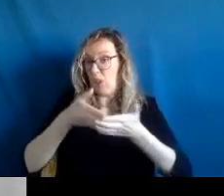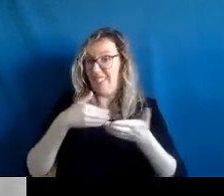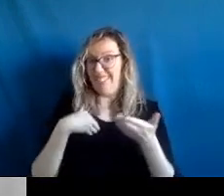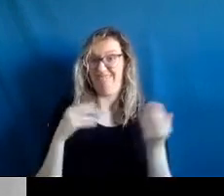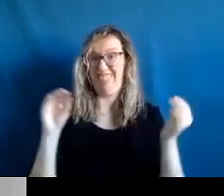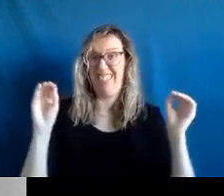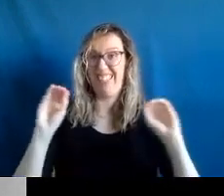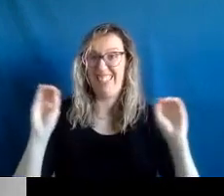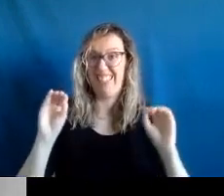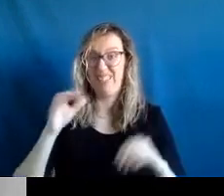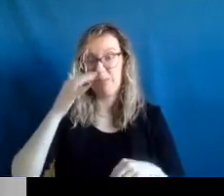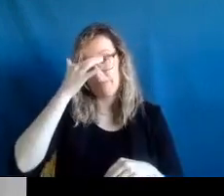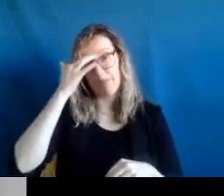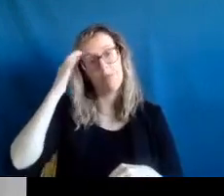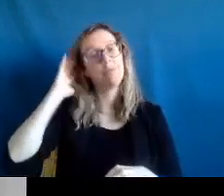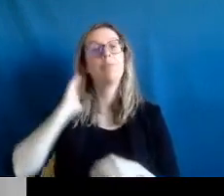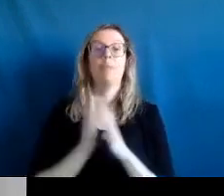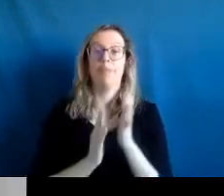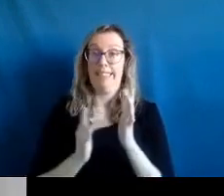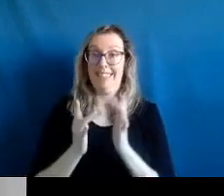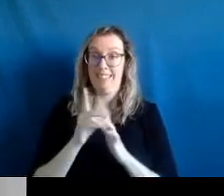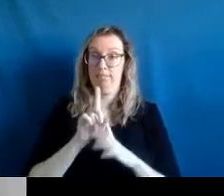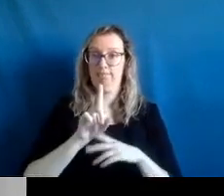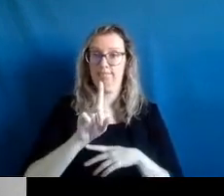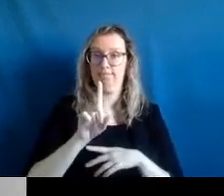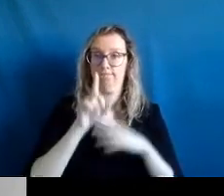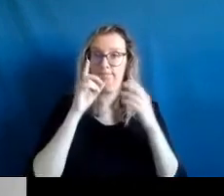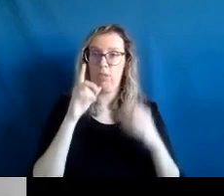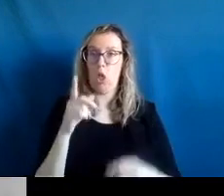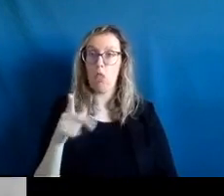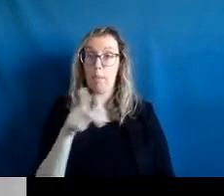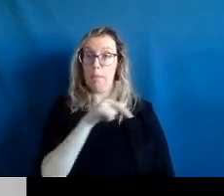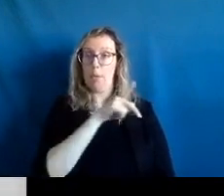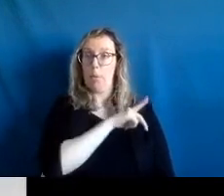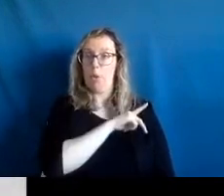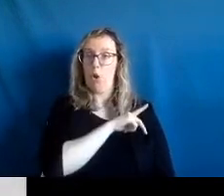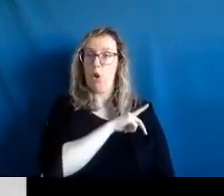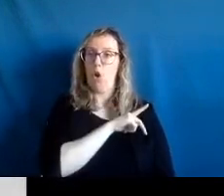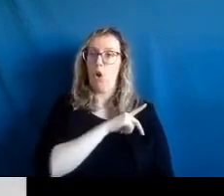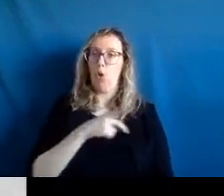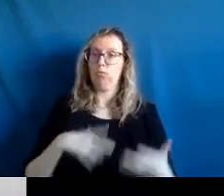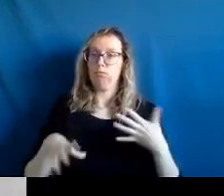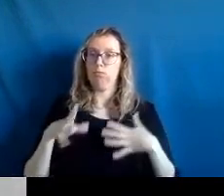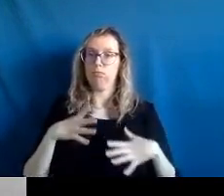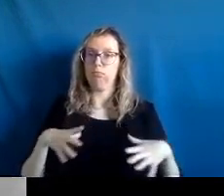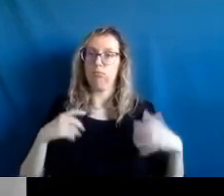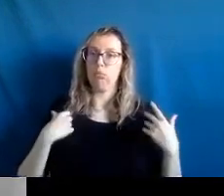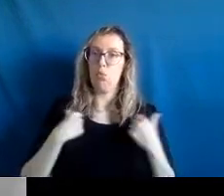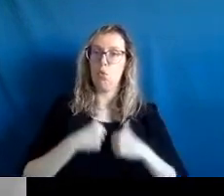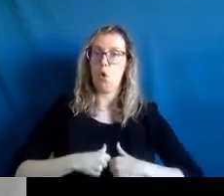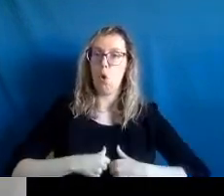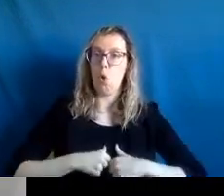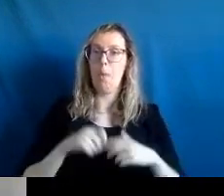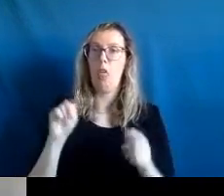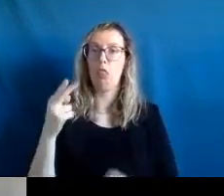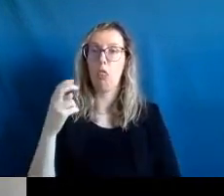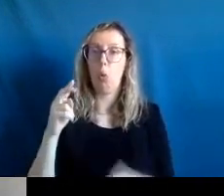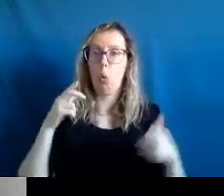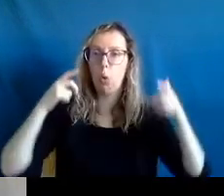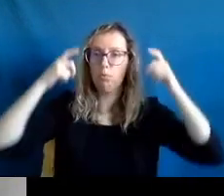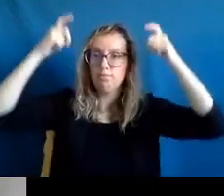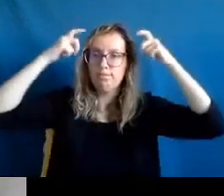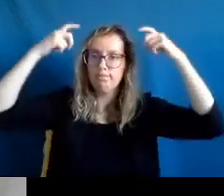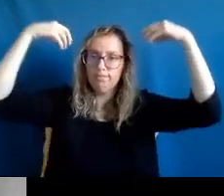came out wearing the crown of thorns and the purple robe, Pilate said to them, "Here's the man." When the